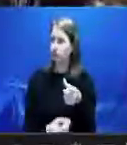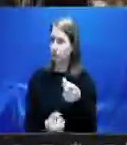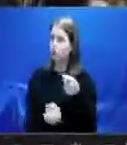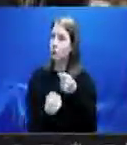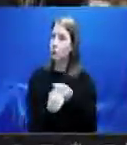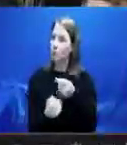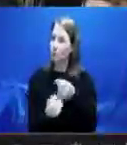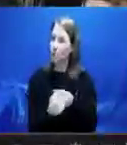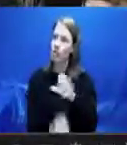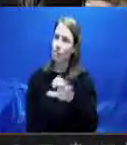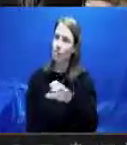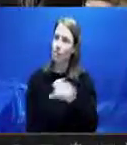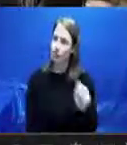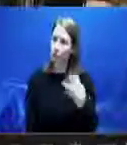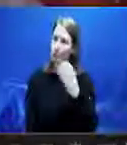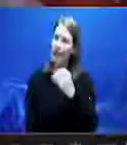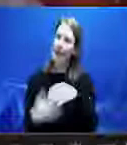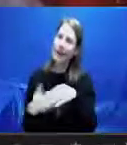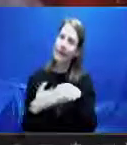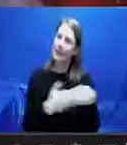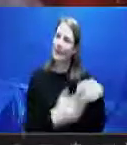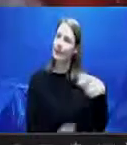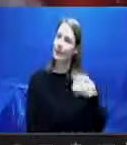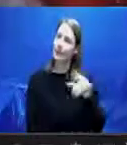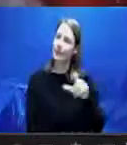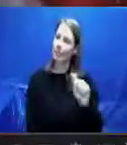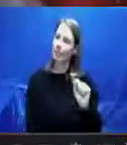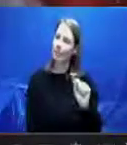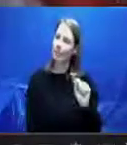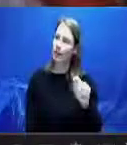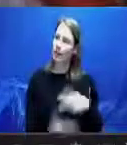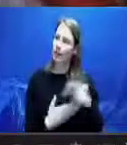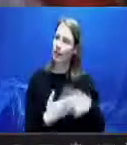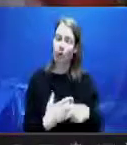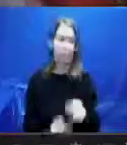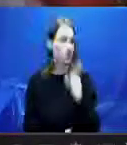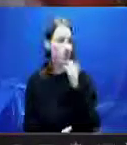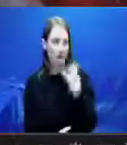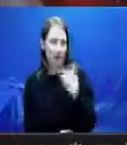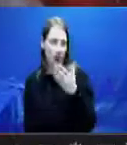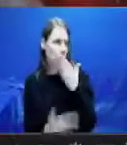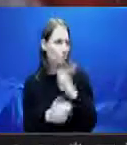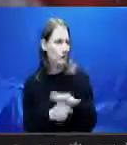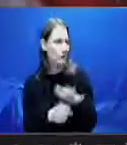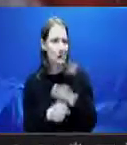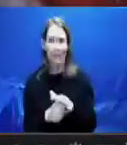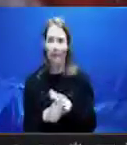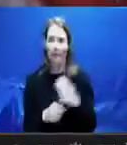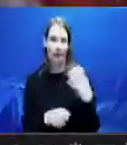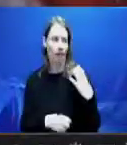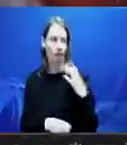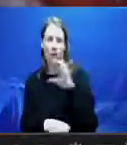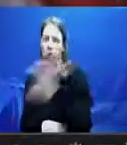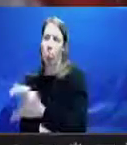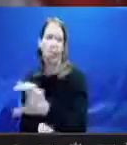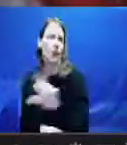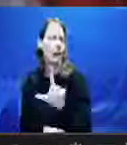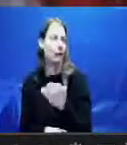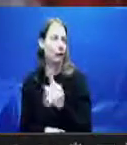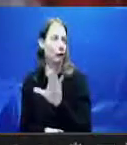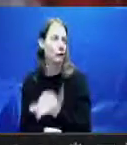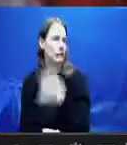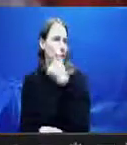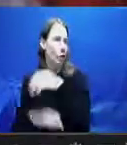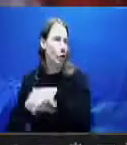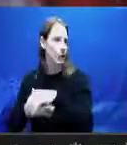standards and is leading the pilot program here. It's not good enough for it just to be the English teacher. So social studies teachers have to start thinking about,